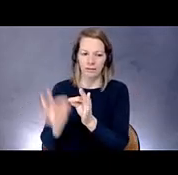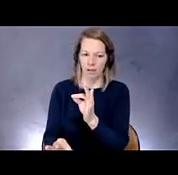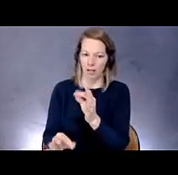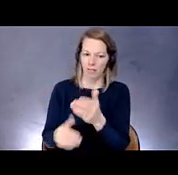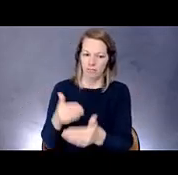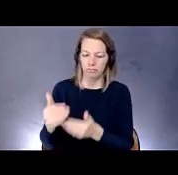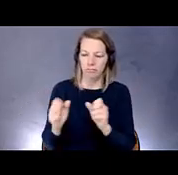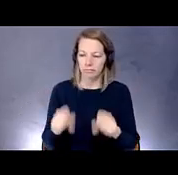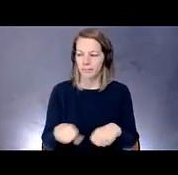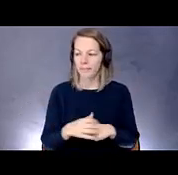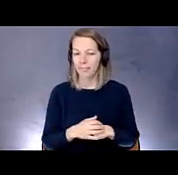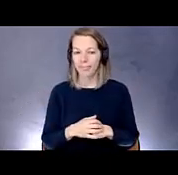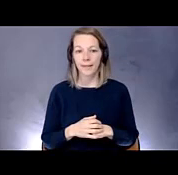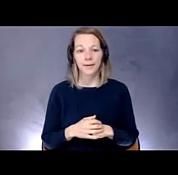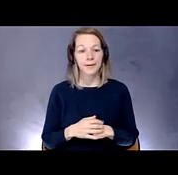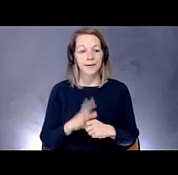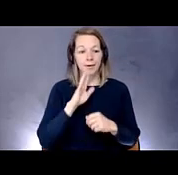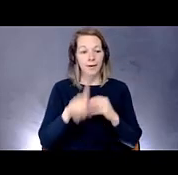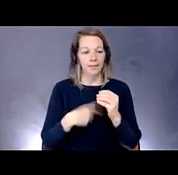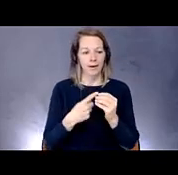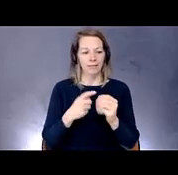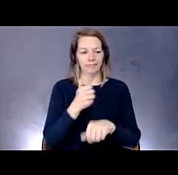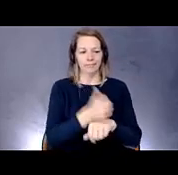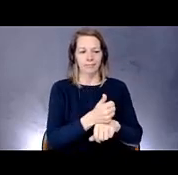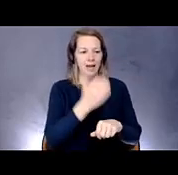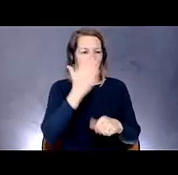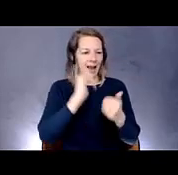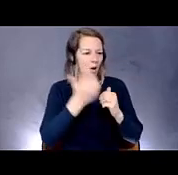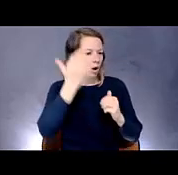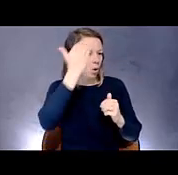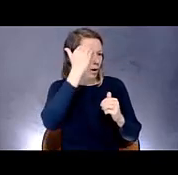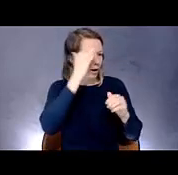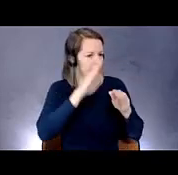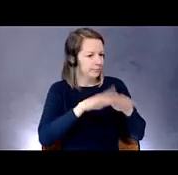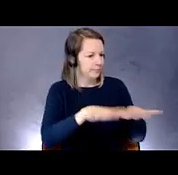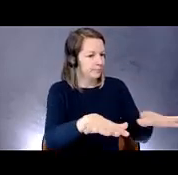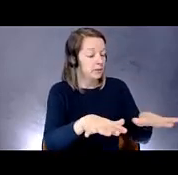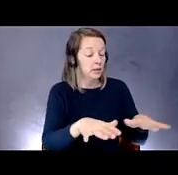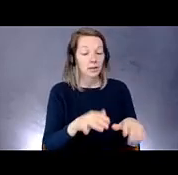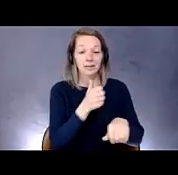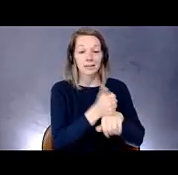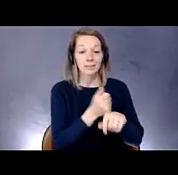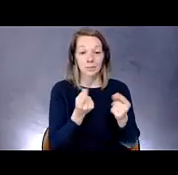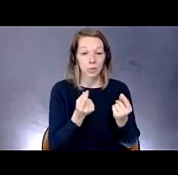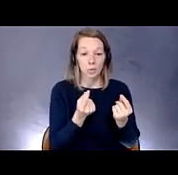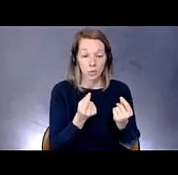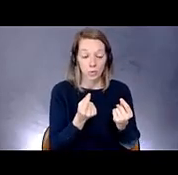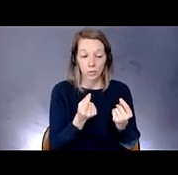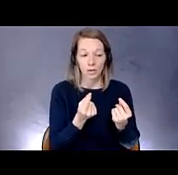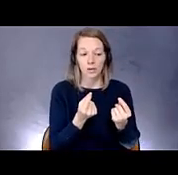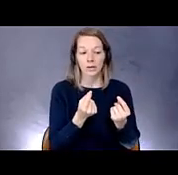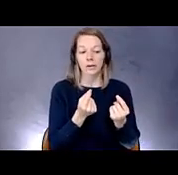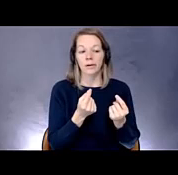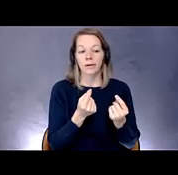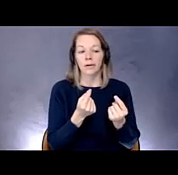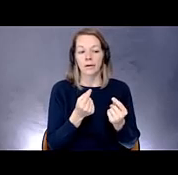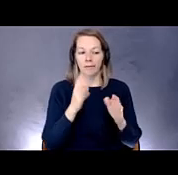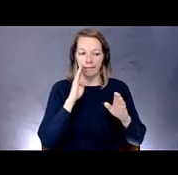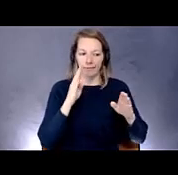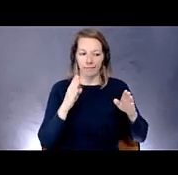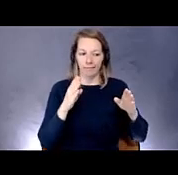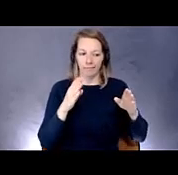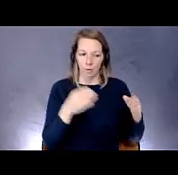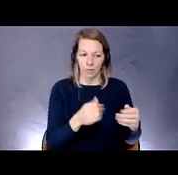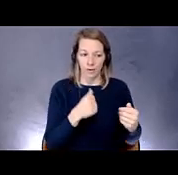about the process of creating awareness first. So the process that we have in place is really focused on making sure that we